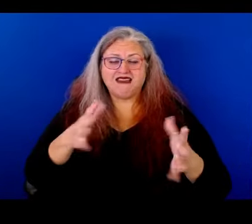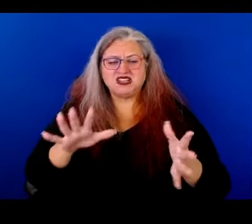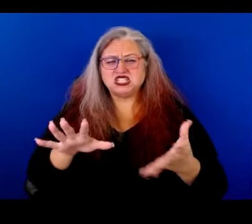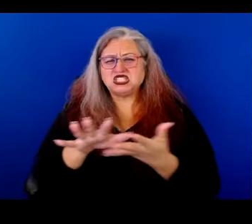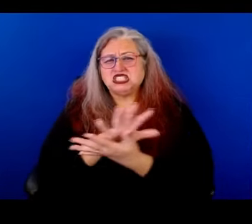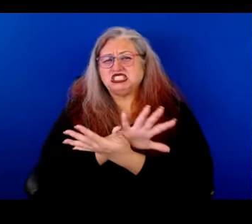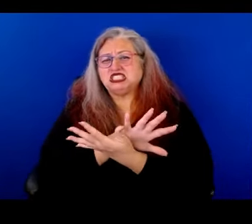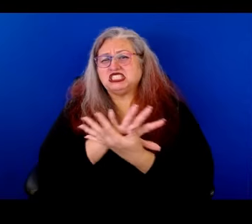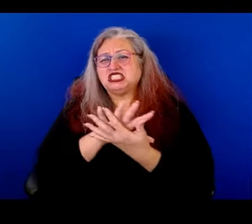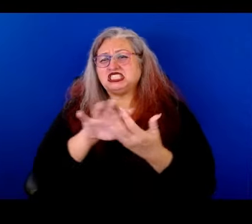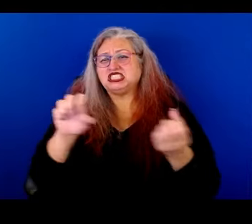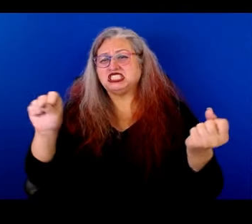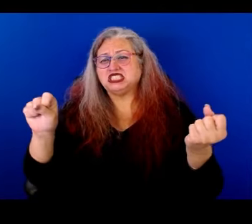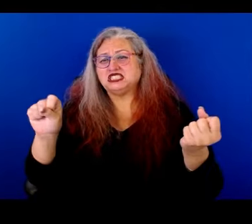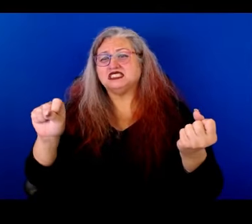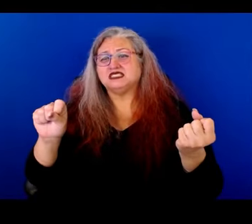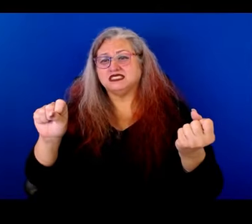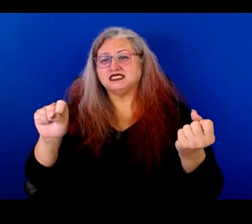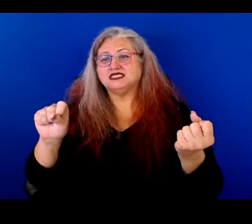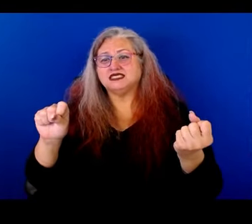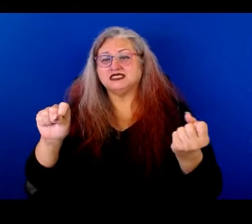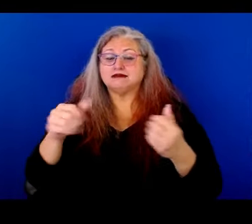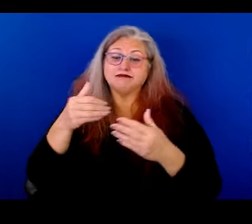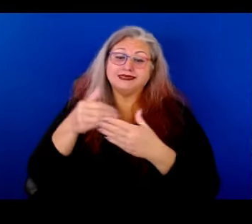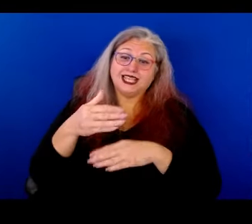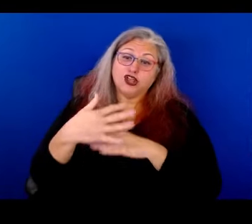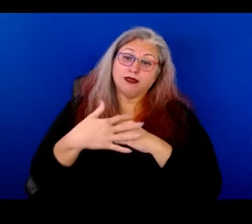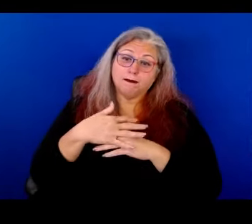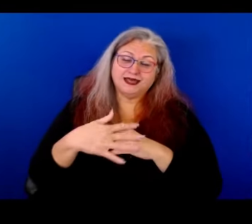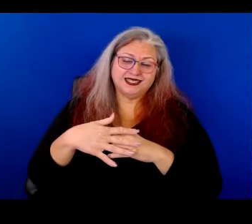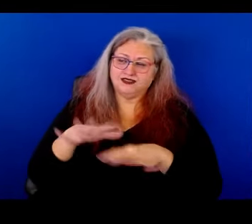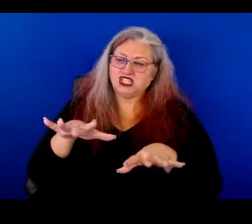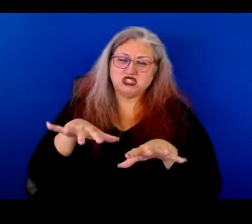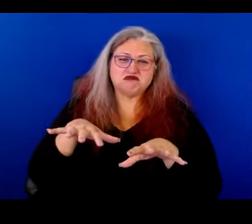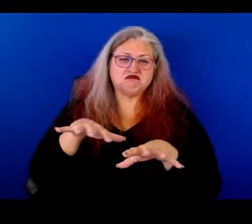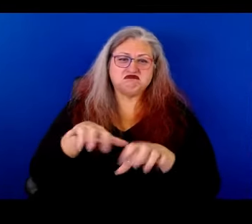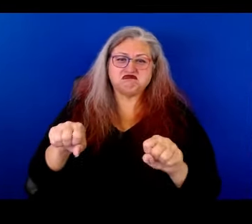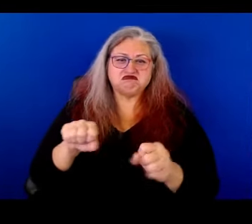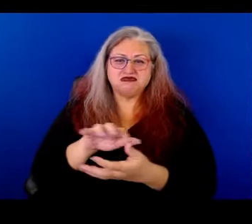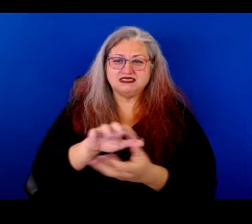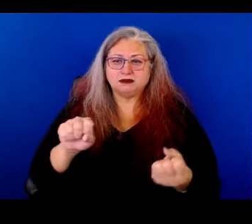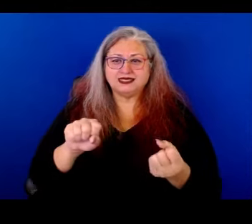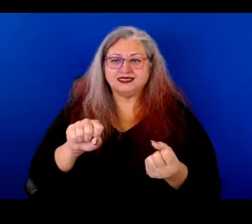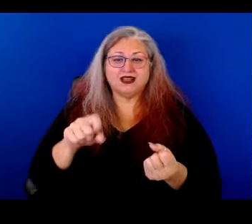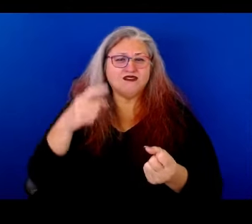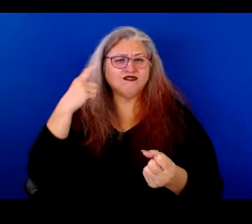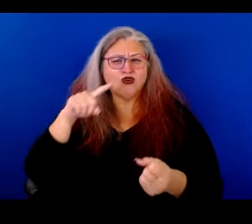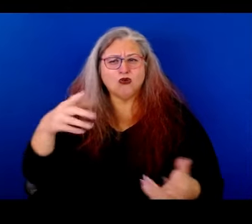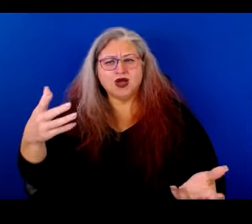Gaza is decimated. It's decimated. Like decimated. And what is this all